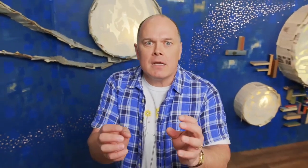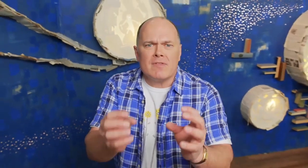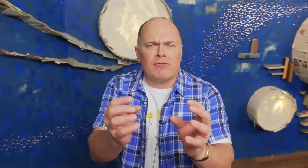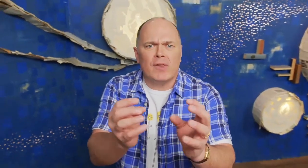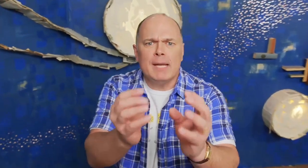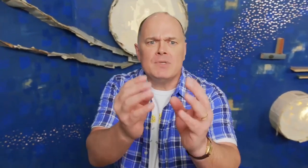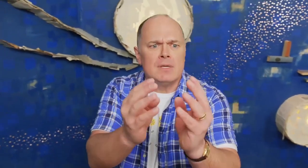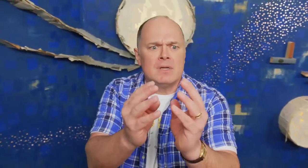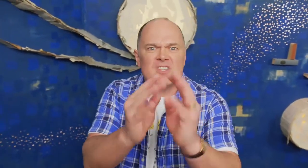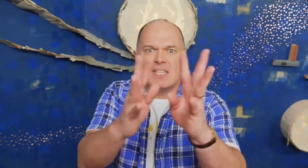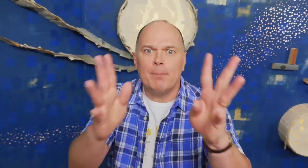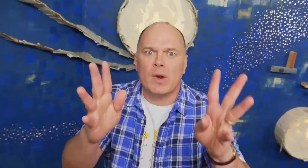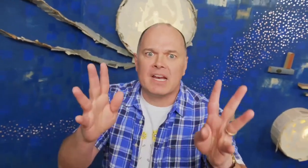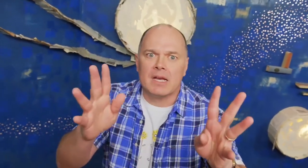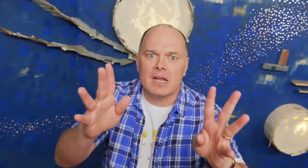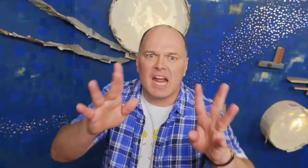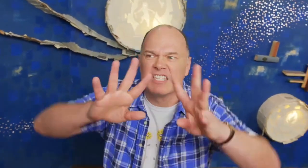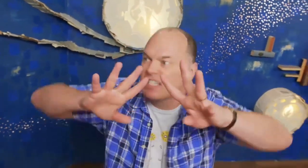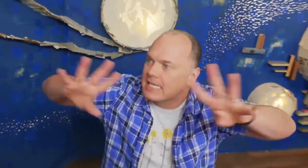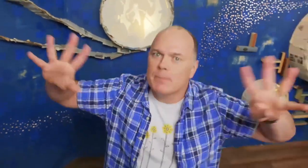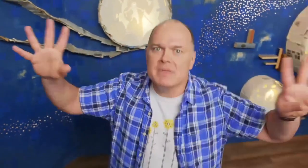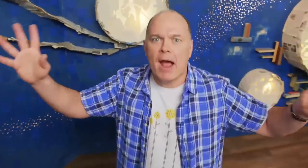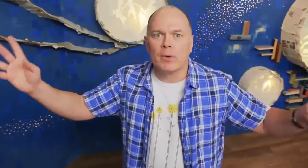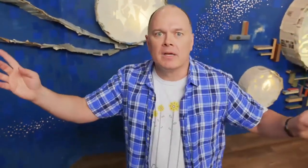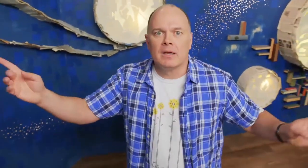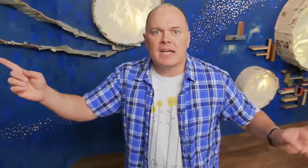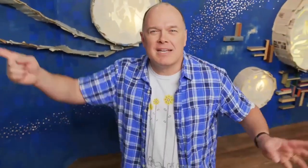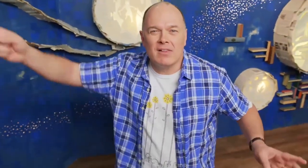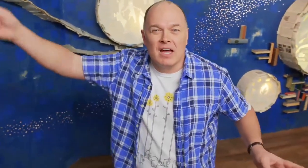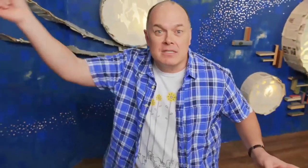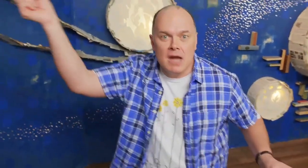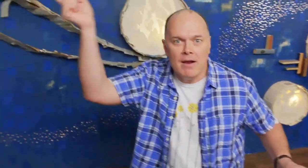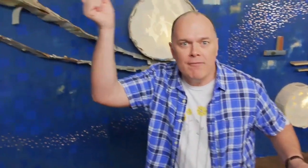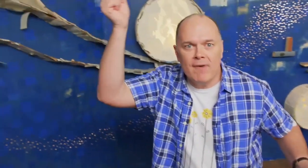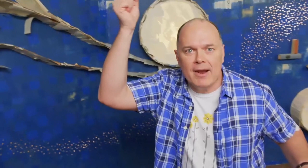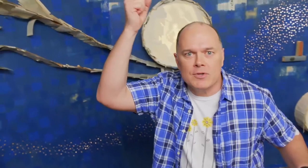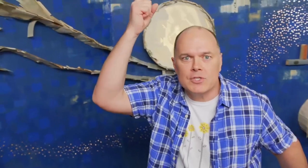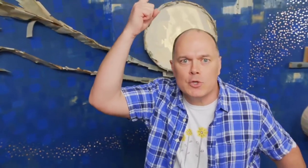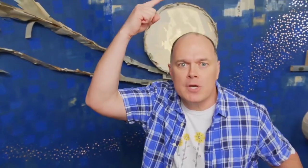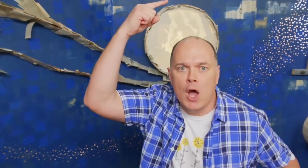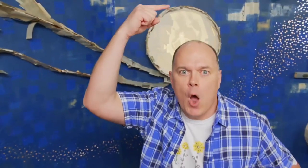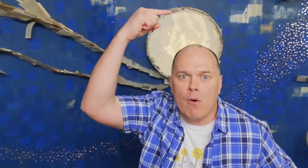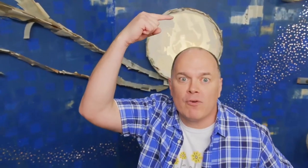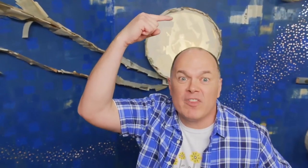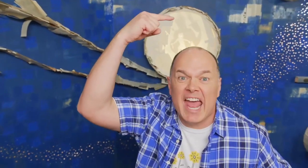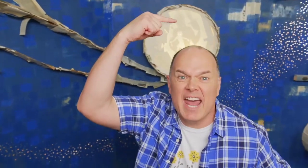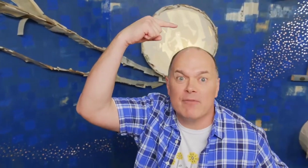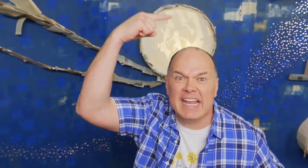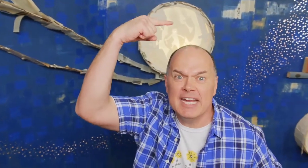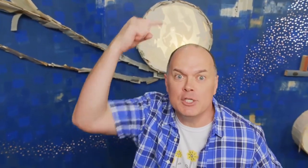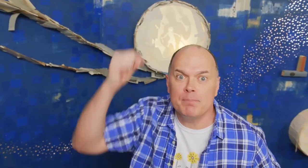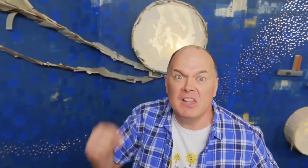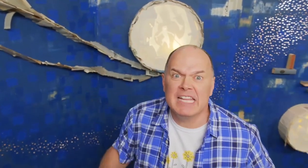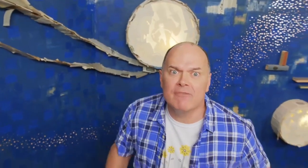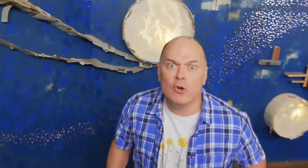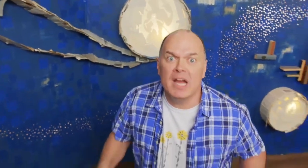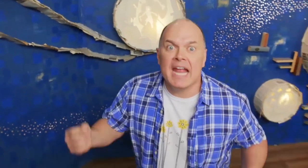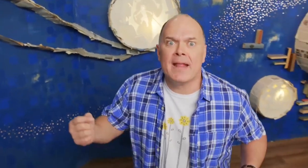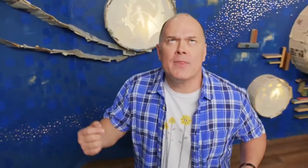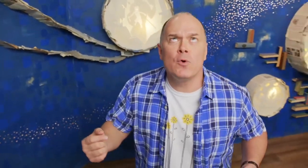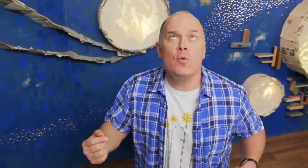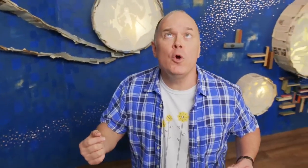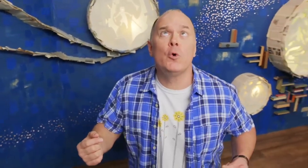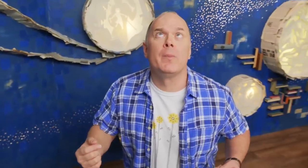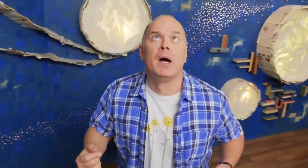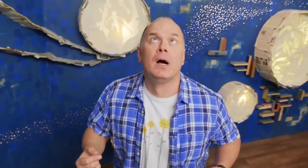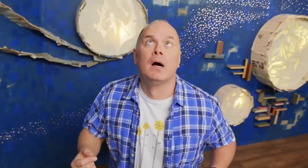transfixed, the flames separated and skimmed out until a tongue of fire stood over the head of each believer